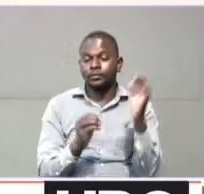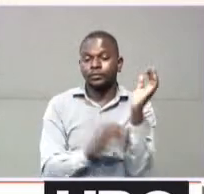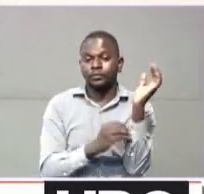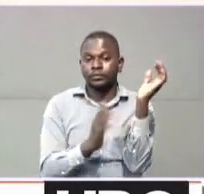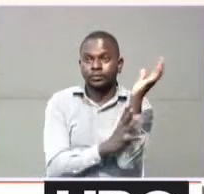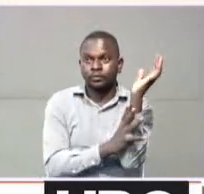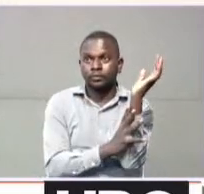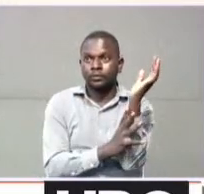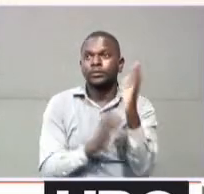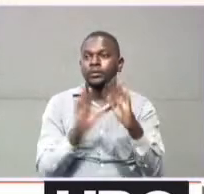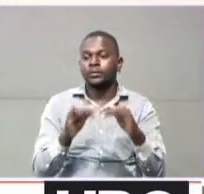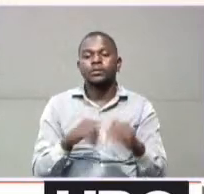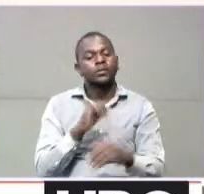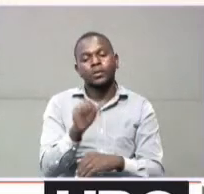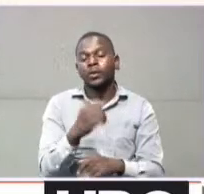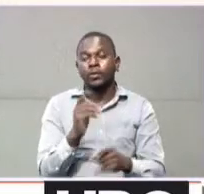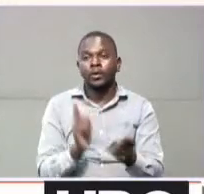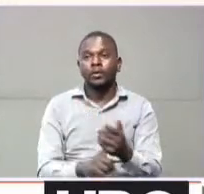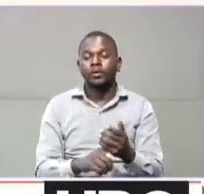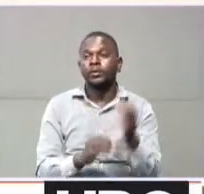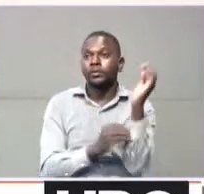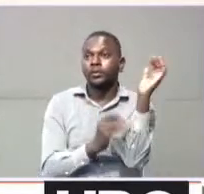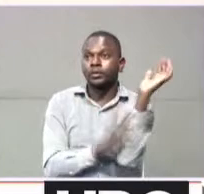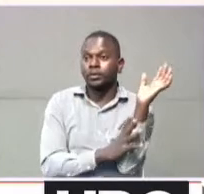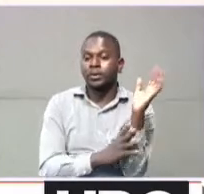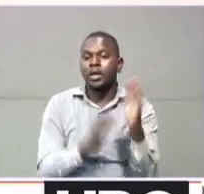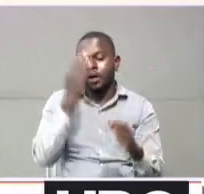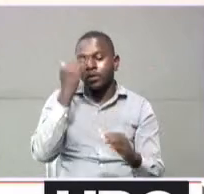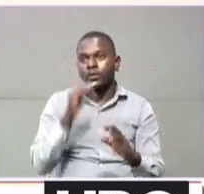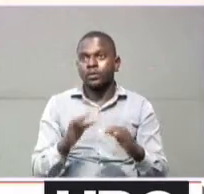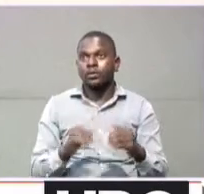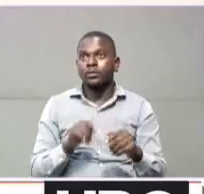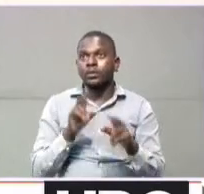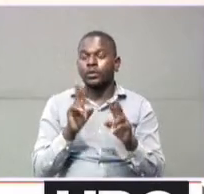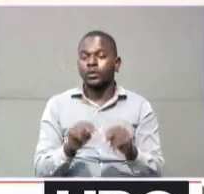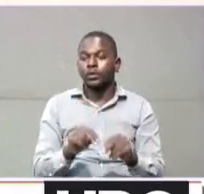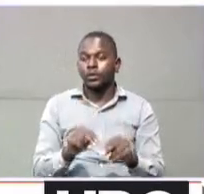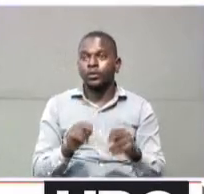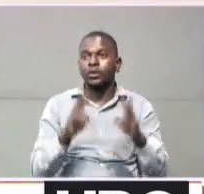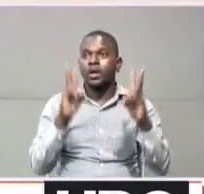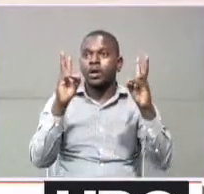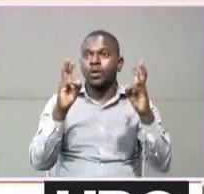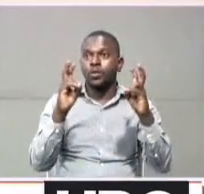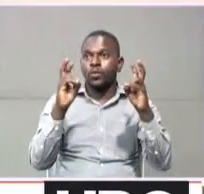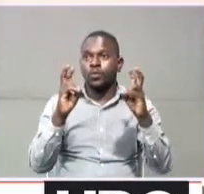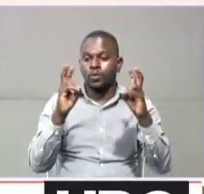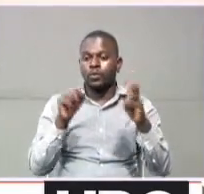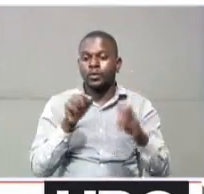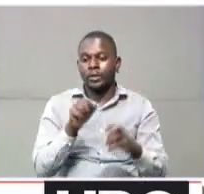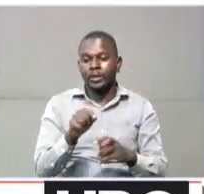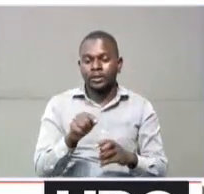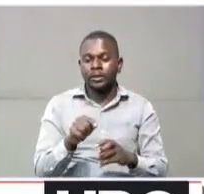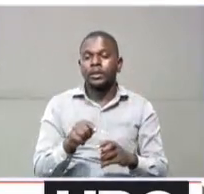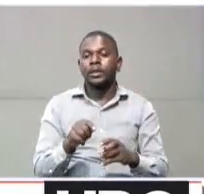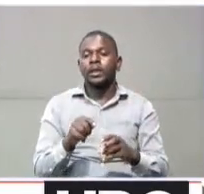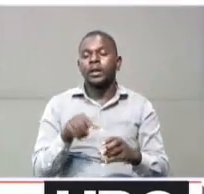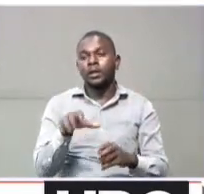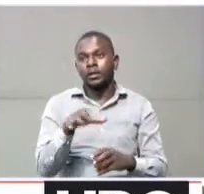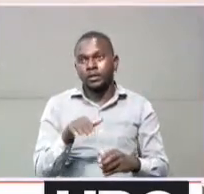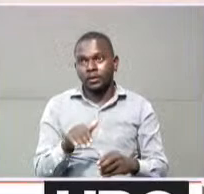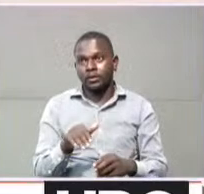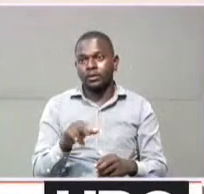grid but they cannot get connected there because there are no transformers in that area and